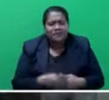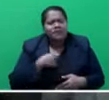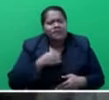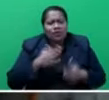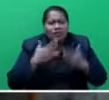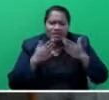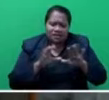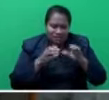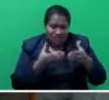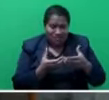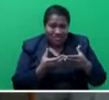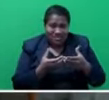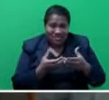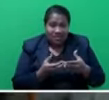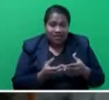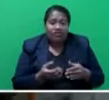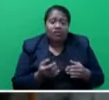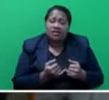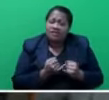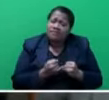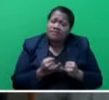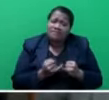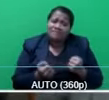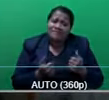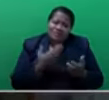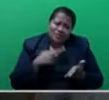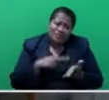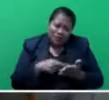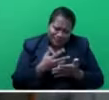committee for this very comprehensive report, and I found it